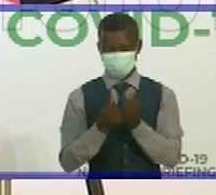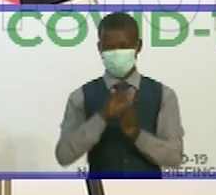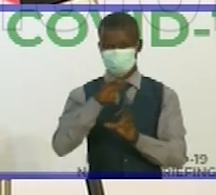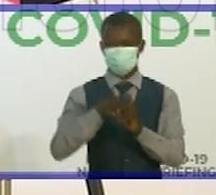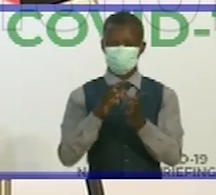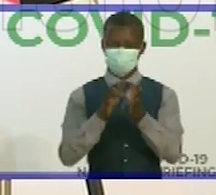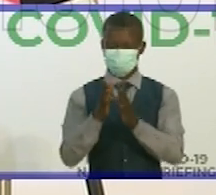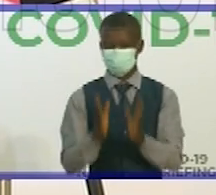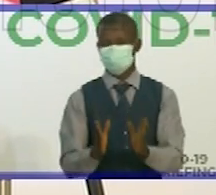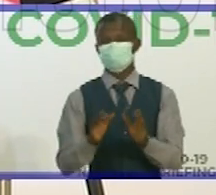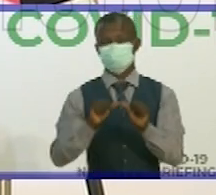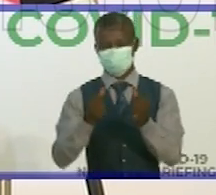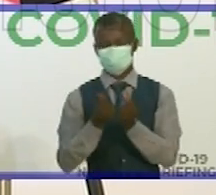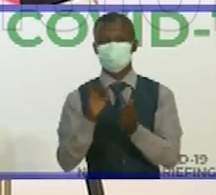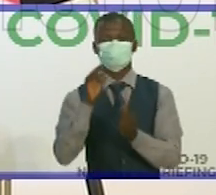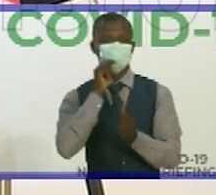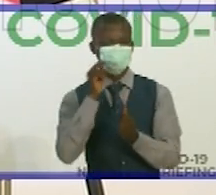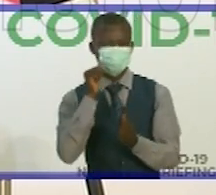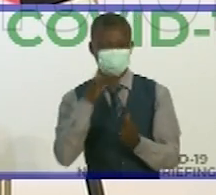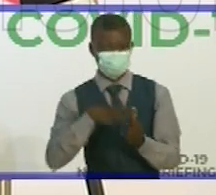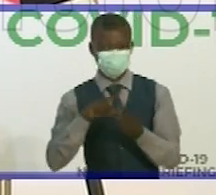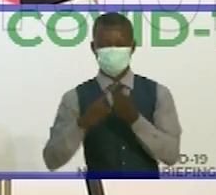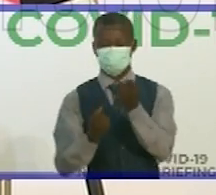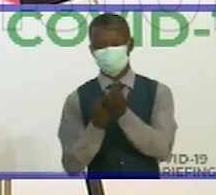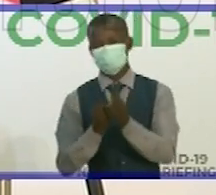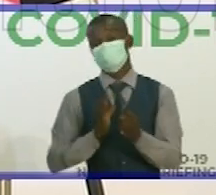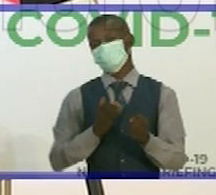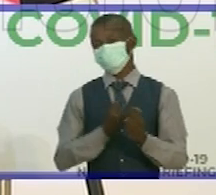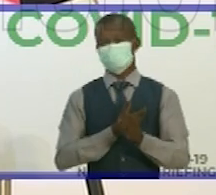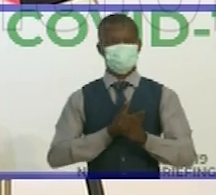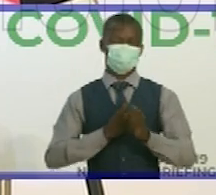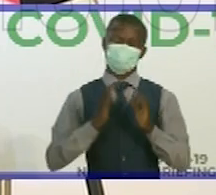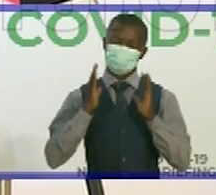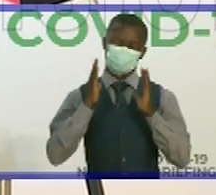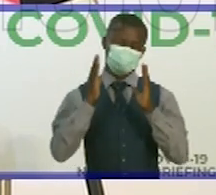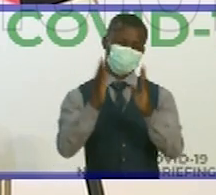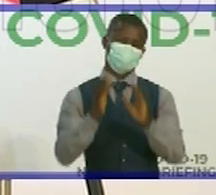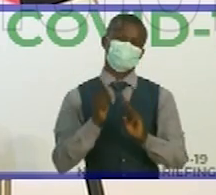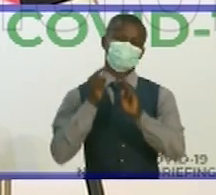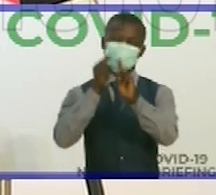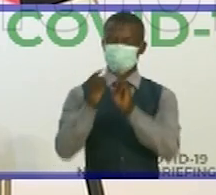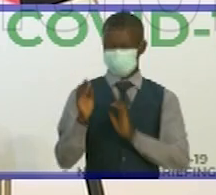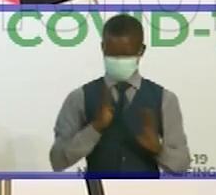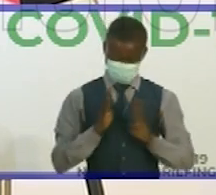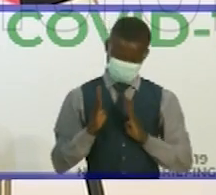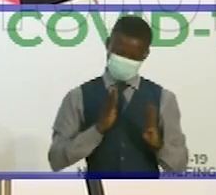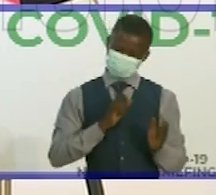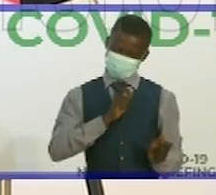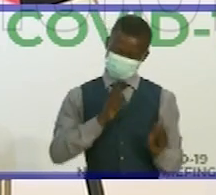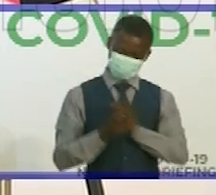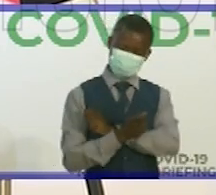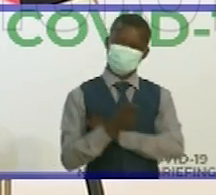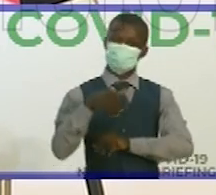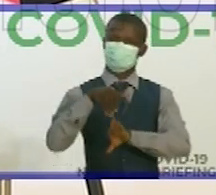Associations of Nigerian Women to support our aggressive approach towards behavior change at the grassroots.